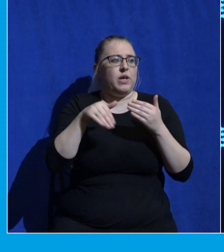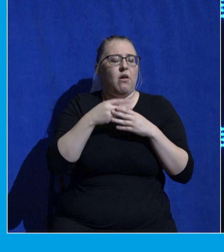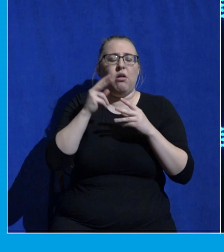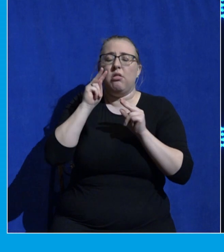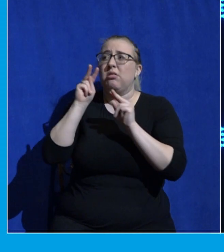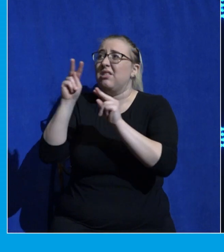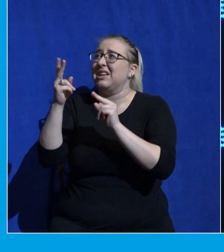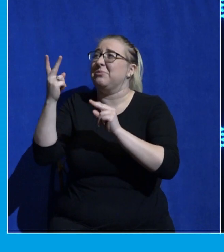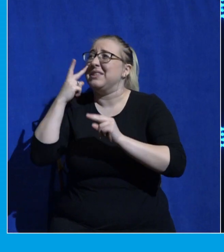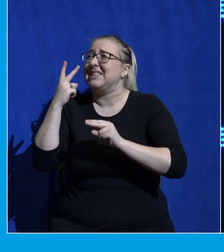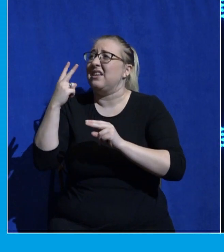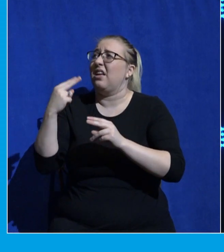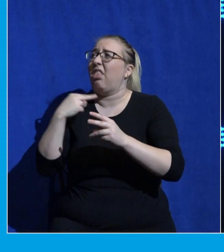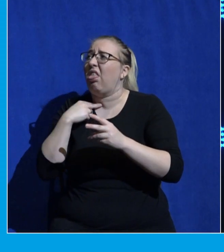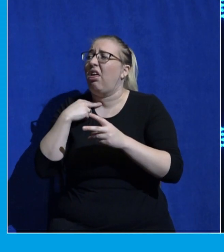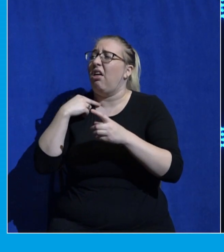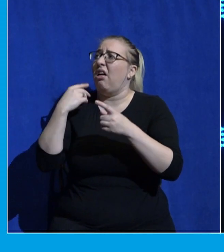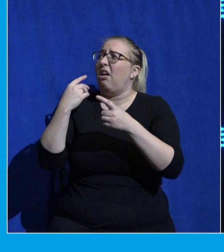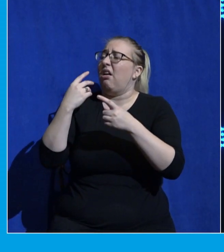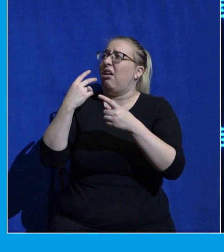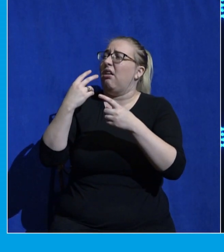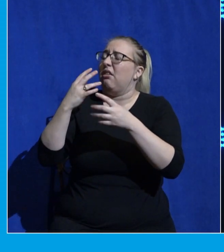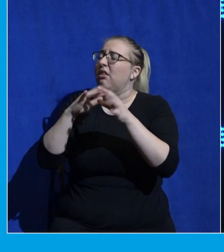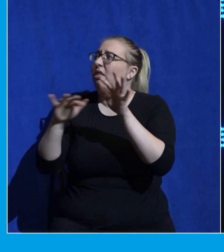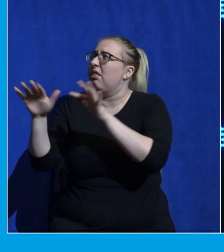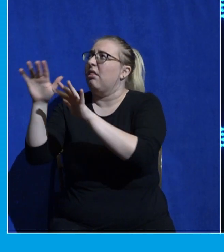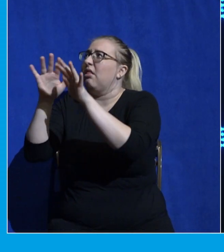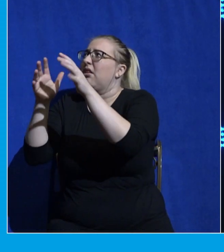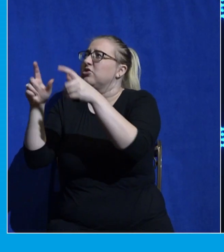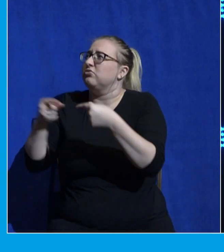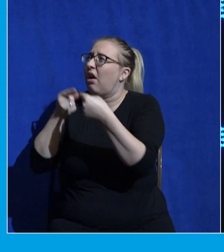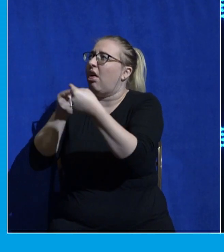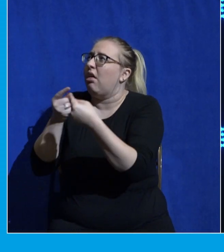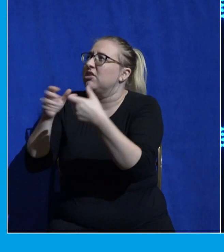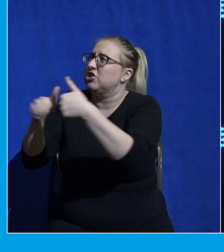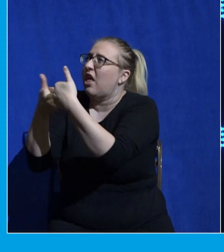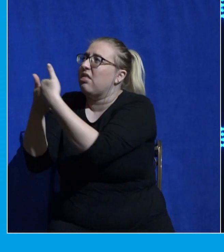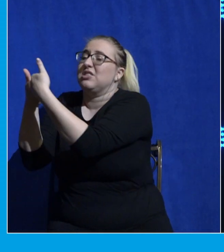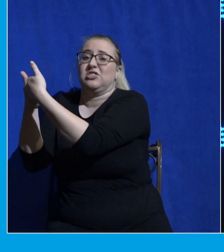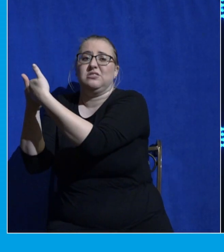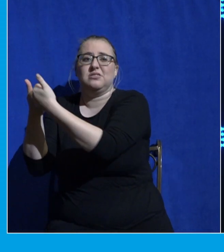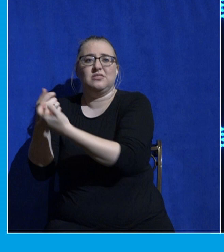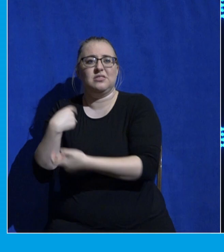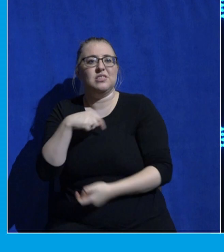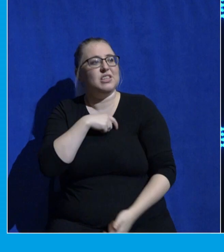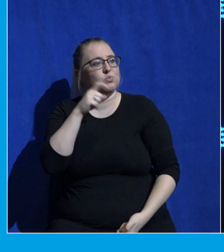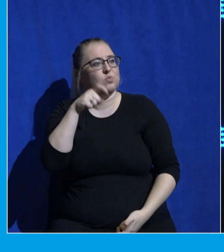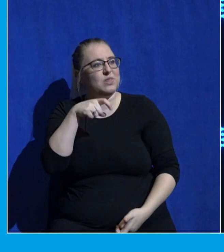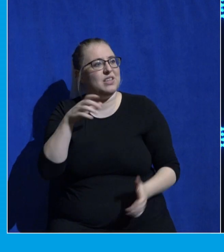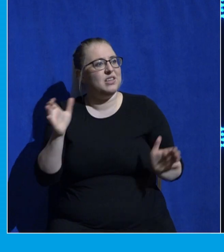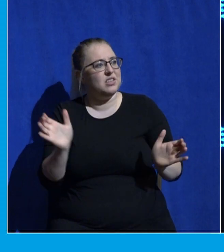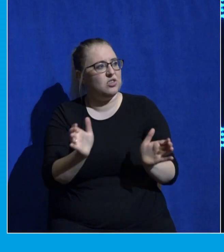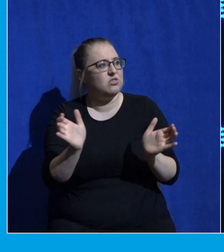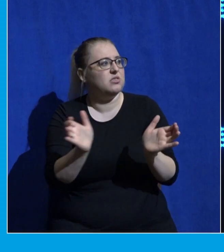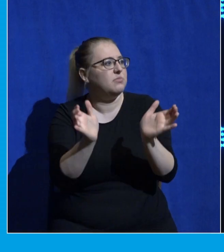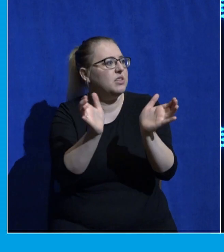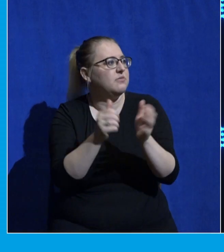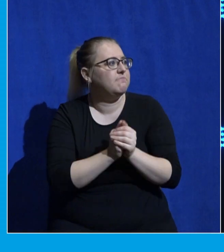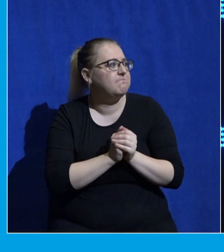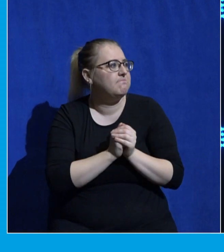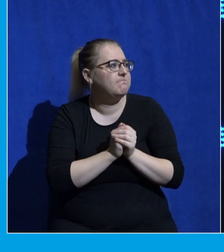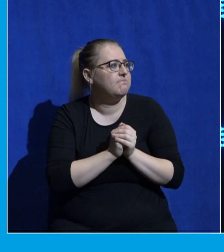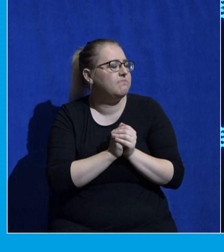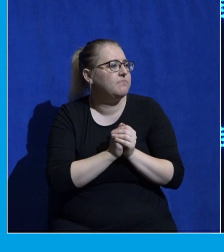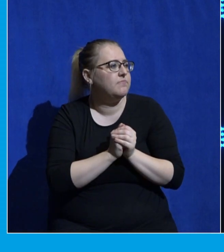see snares in front of us. And what we need is encouragement. Hear me today.